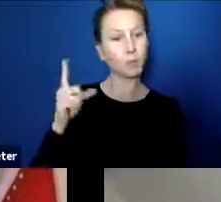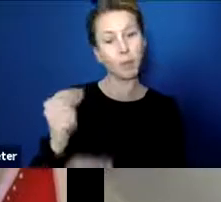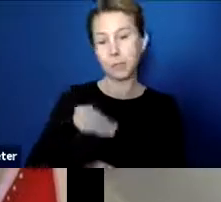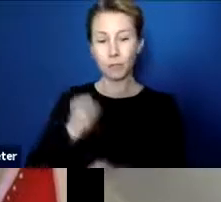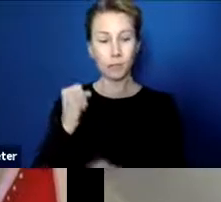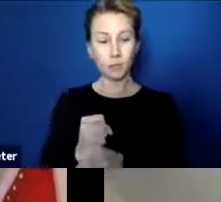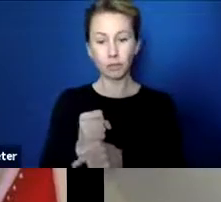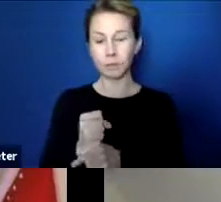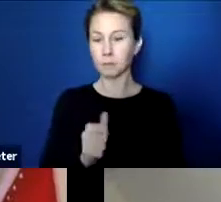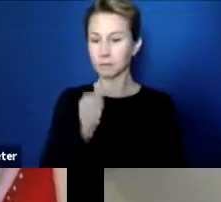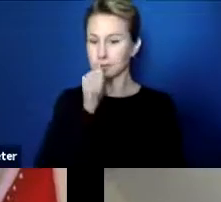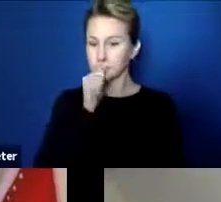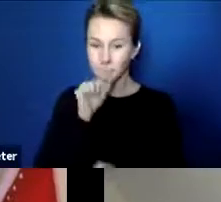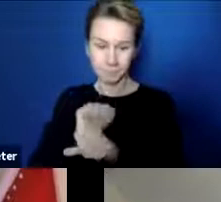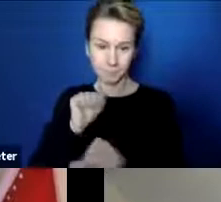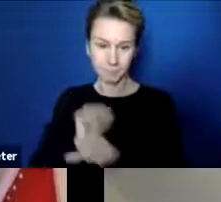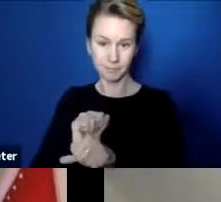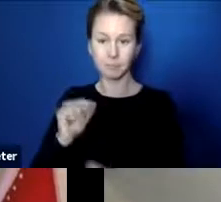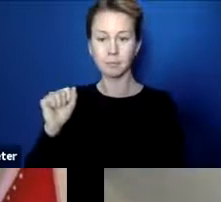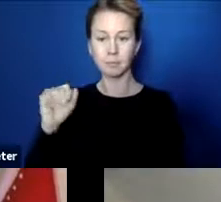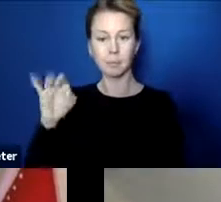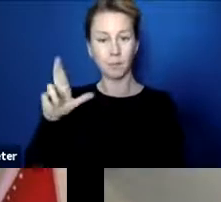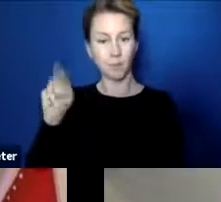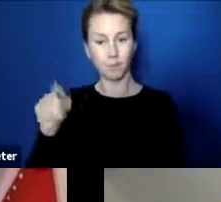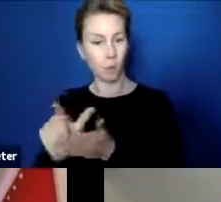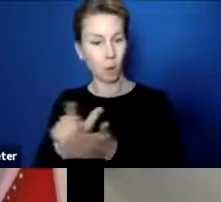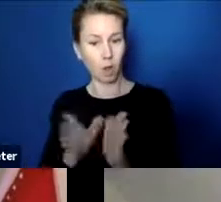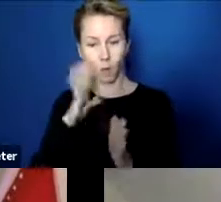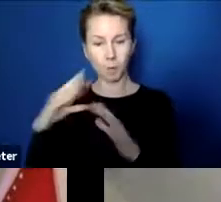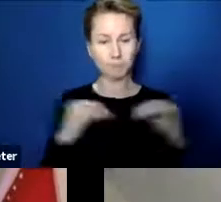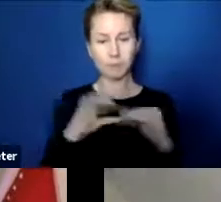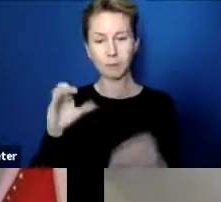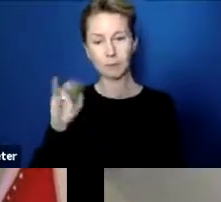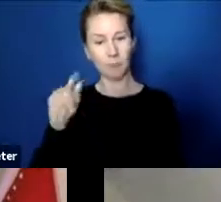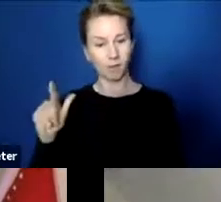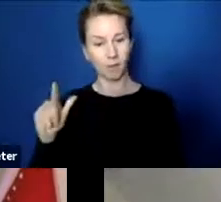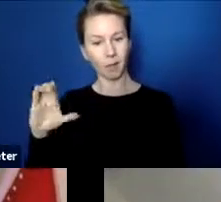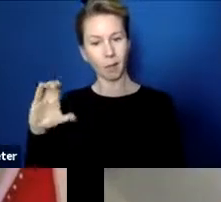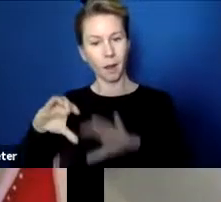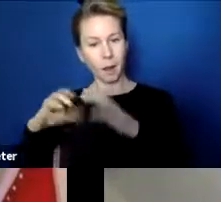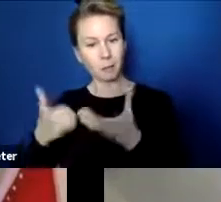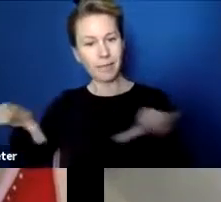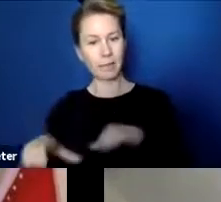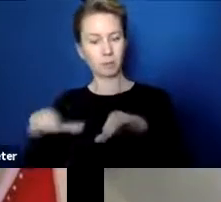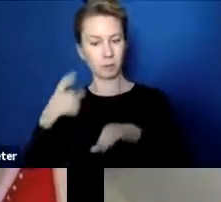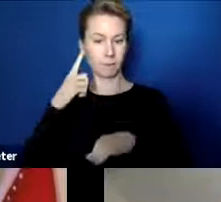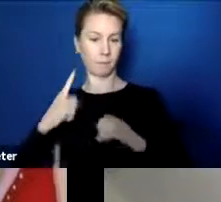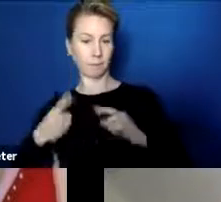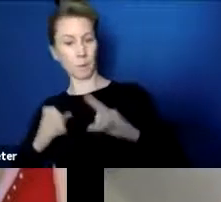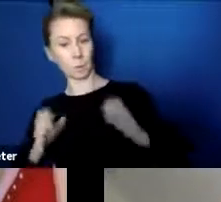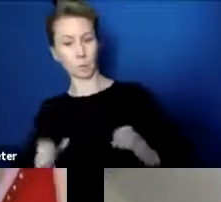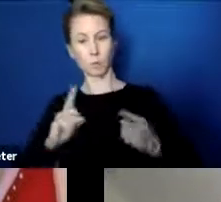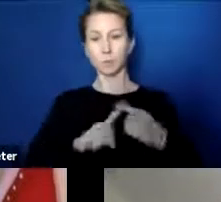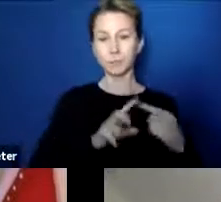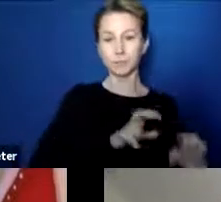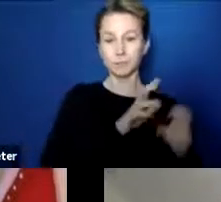So we're going to get started with our first panelist, attorney Mike Dark of California Advocates for Nursing Home Reform. Mike joined Cantor in 2019, and prior